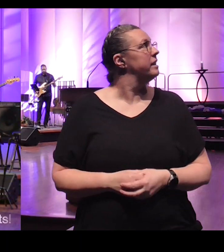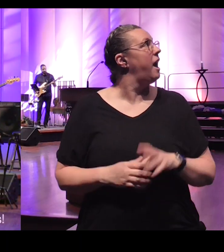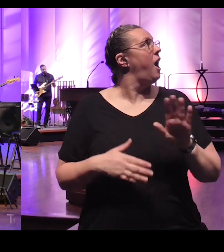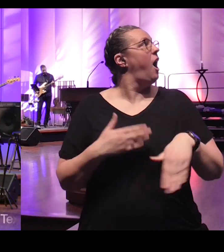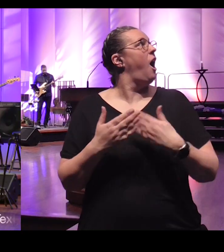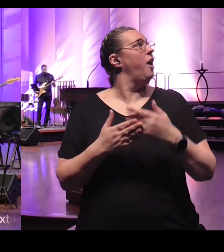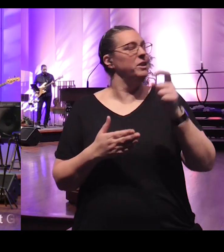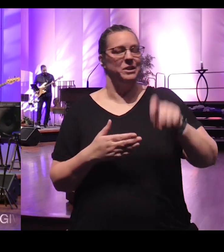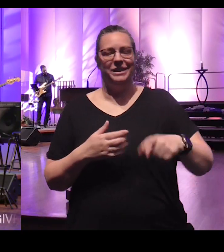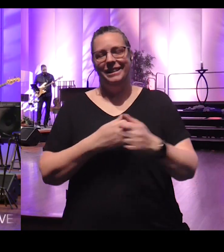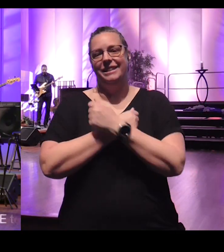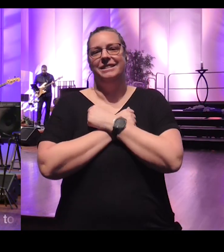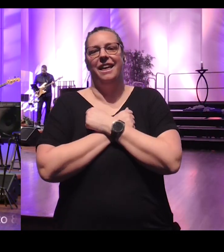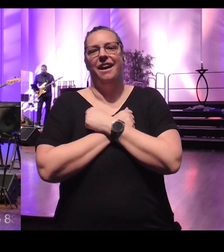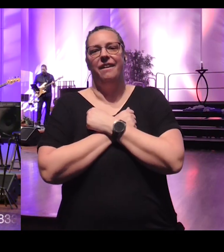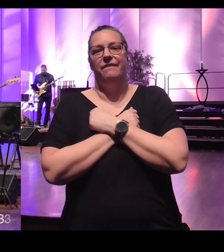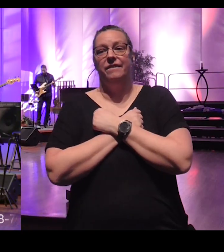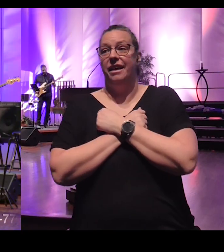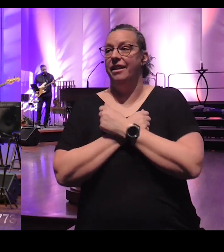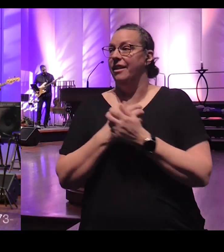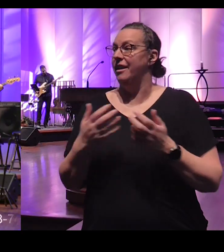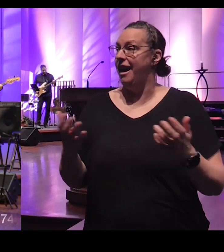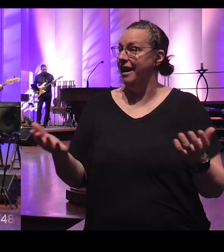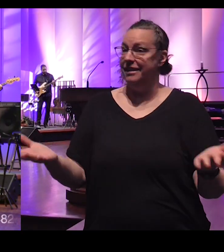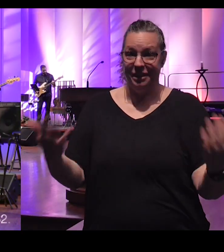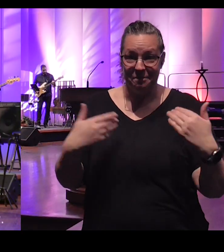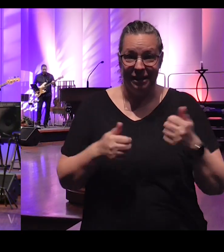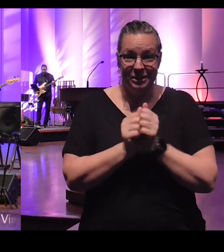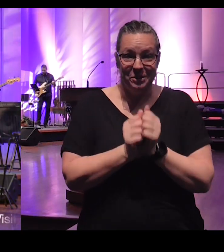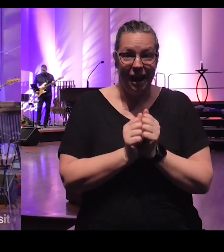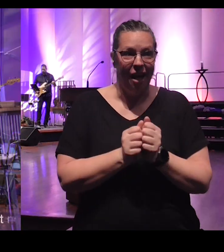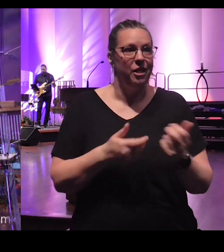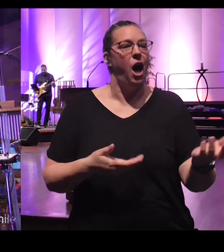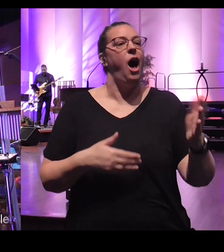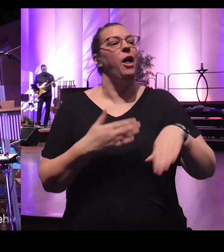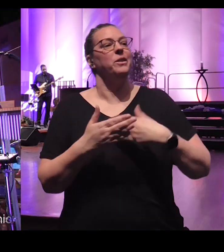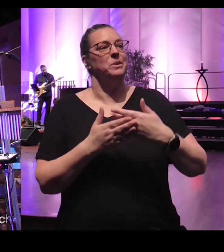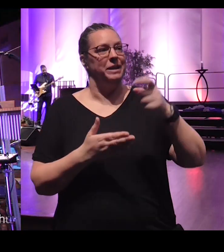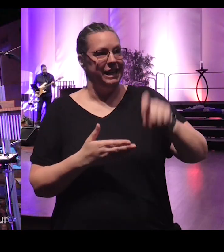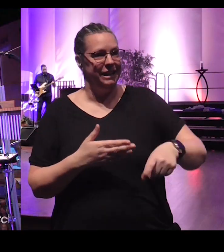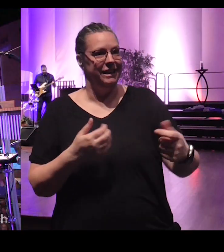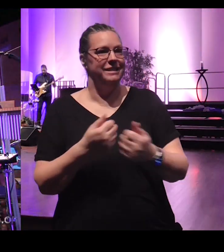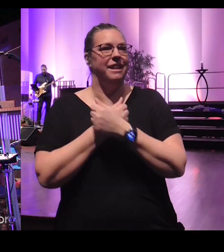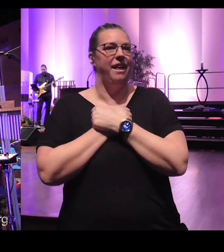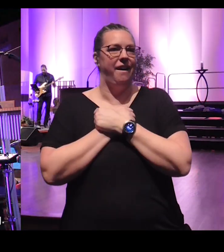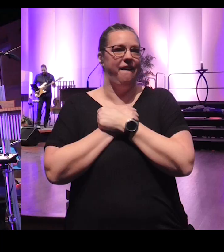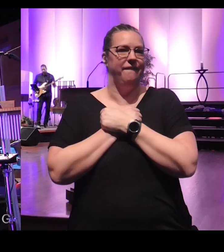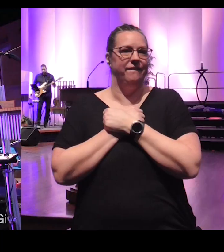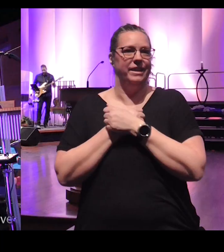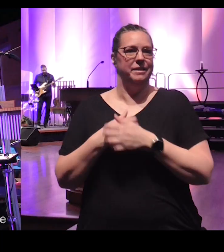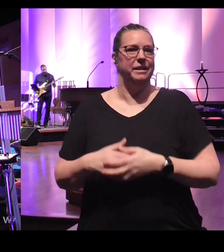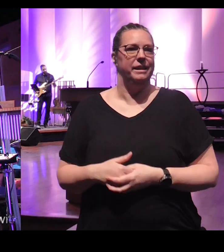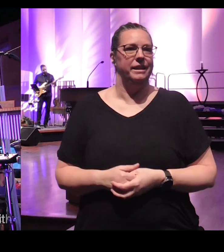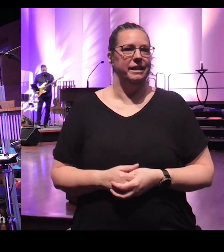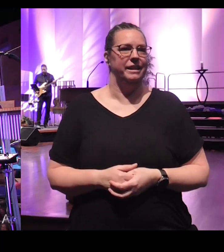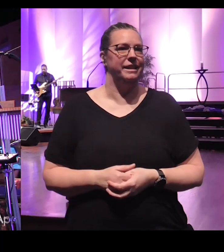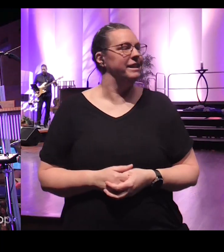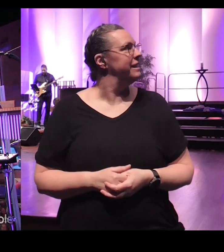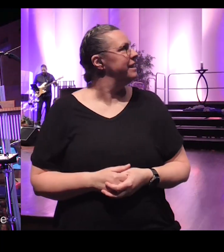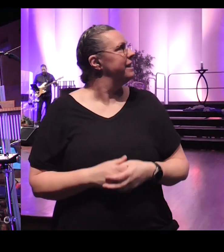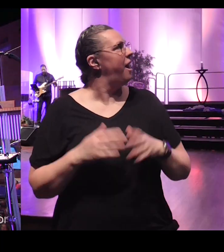All you need is love. All together now. All you need is love.